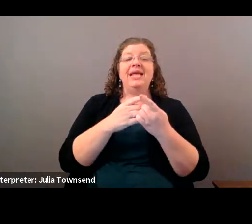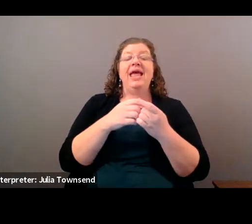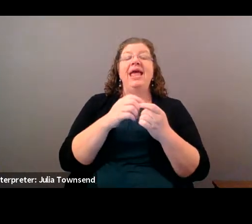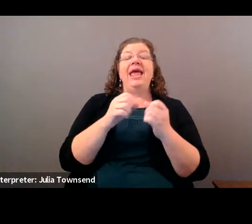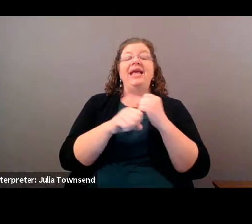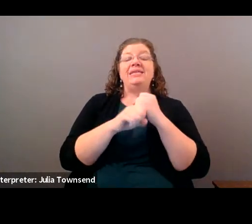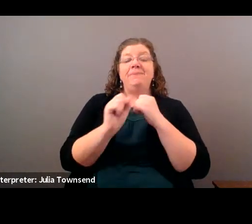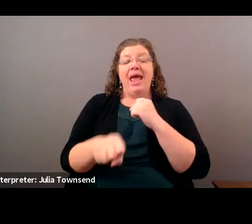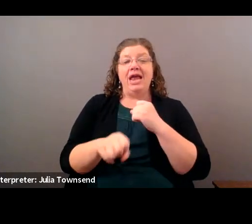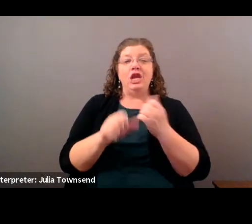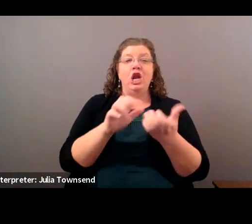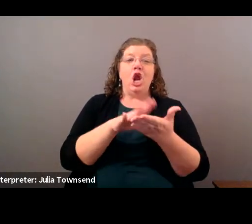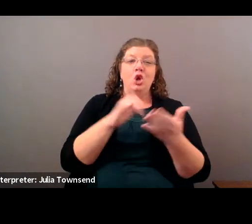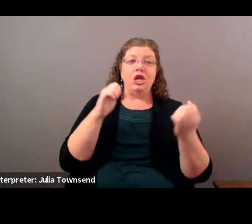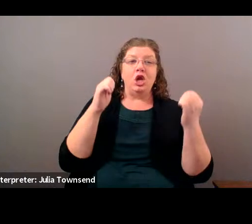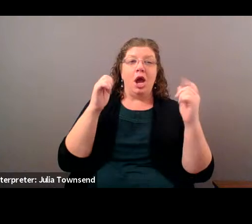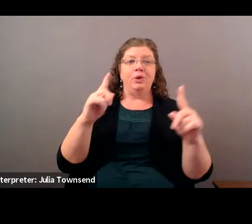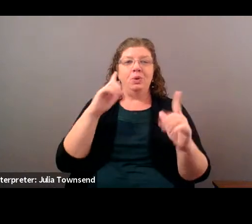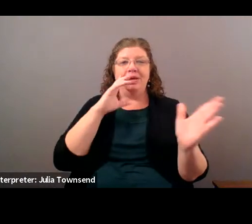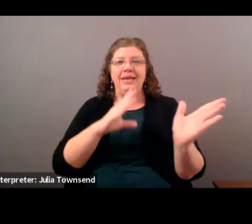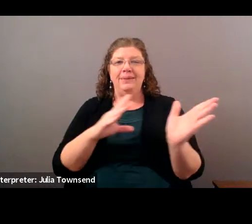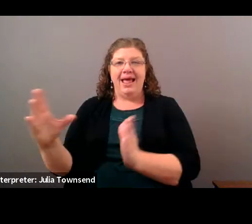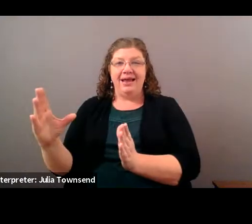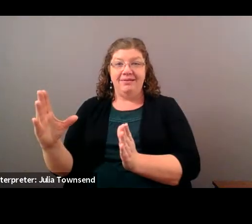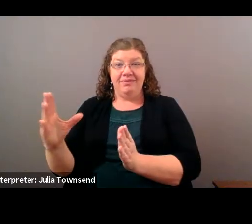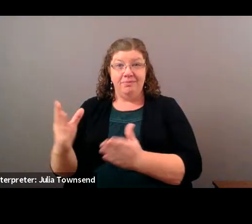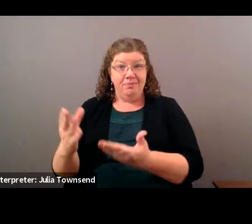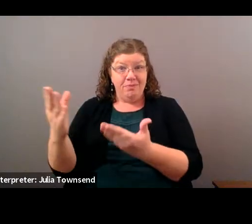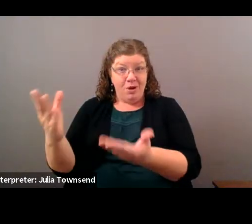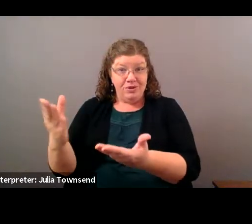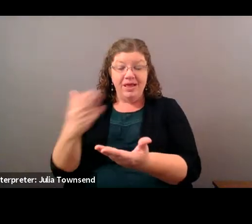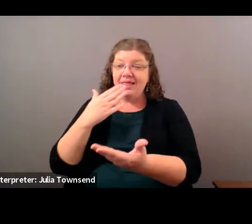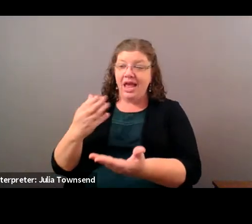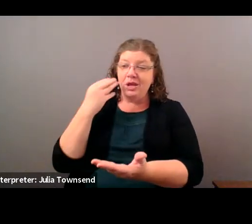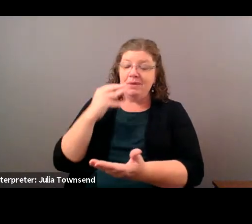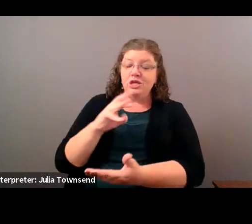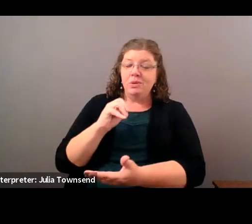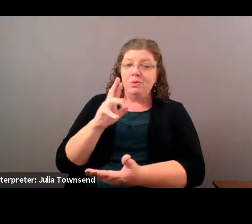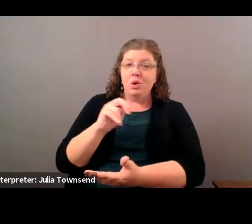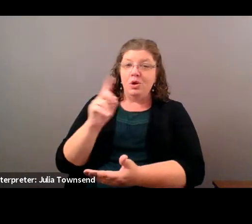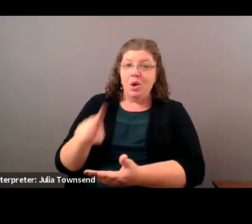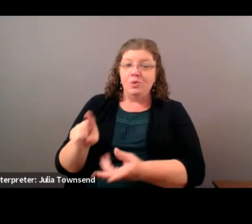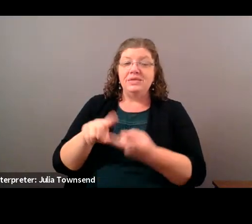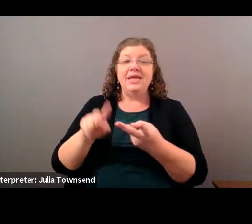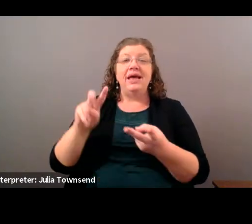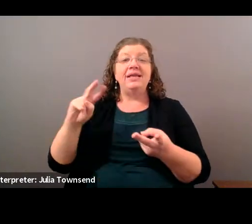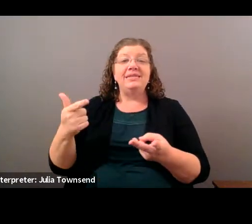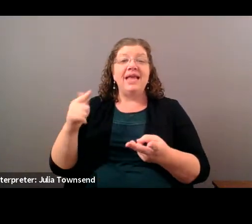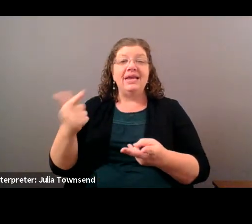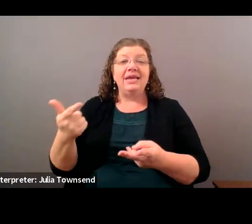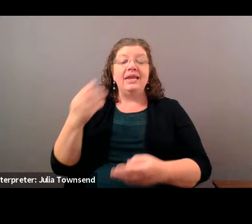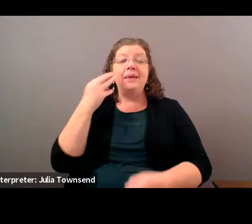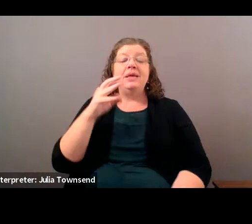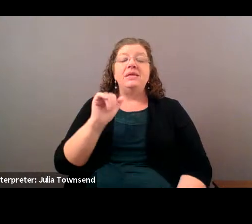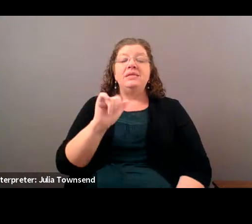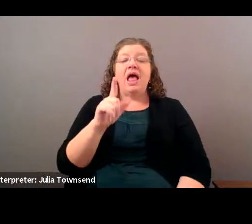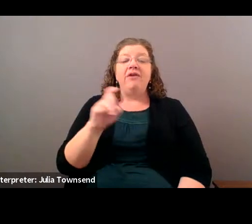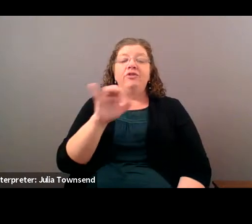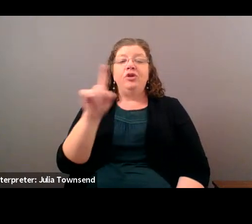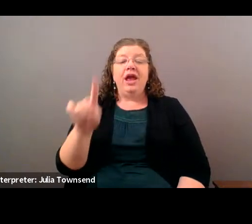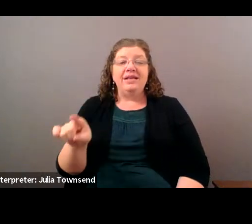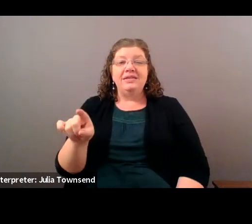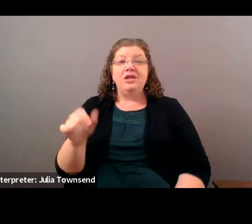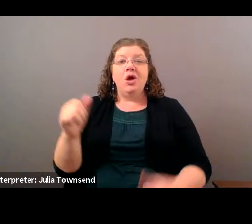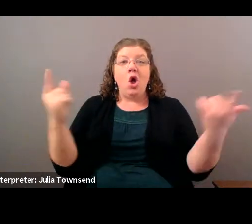Opportunity Plan. A motion? Thank you, Ms. Munoz. A second, Ms. Alvarez. So all in favor,